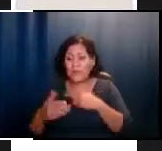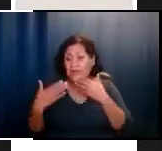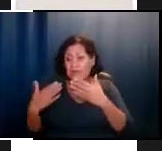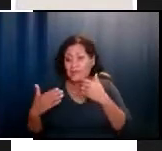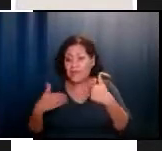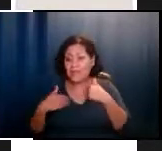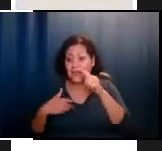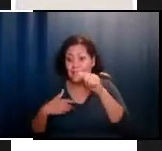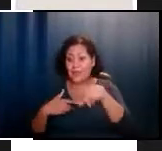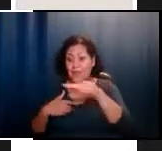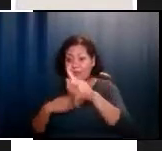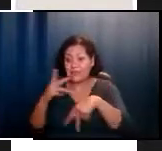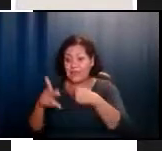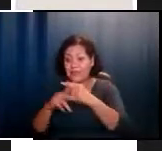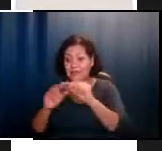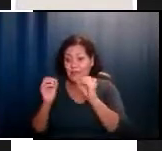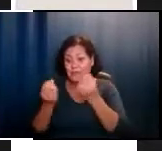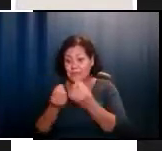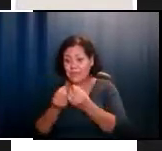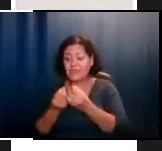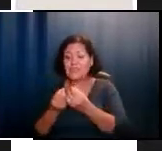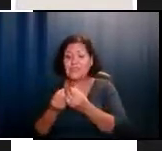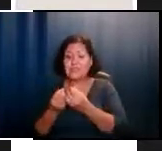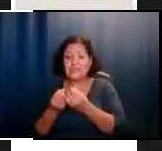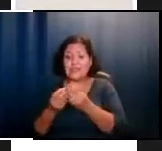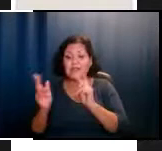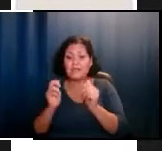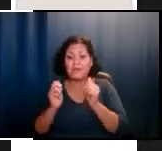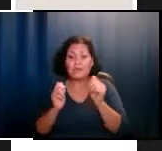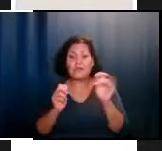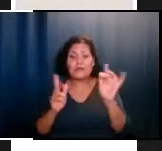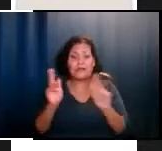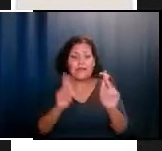like them and folks like Disability SA,